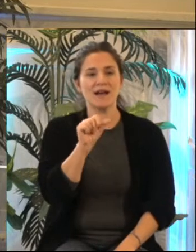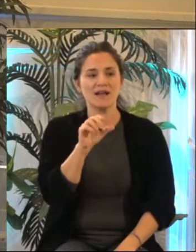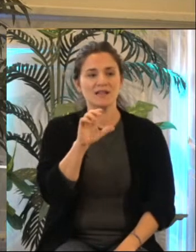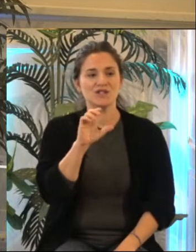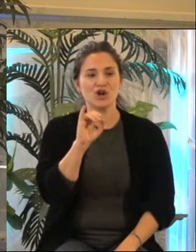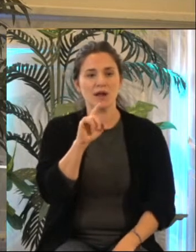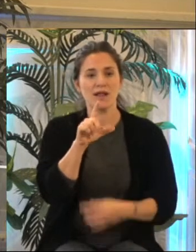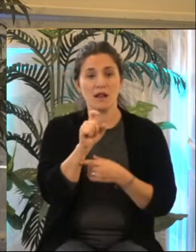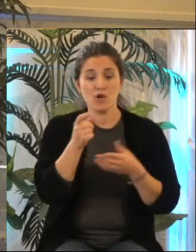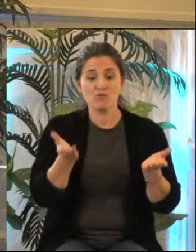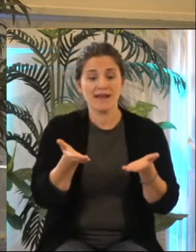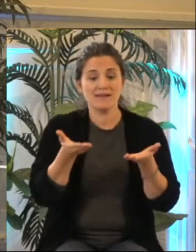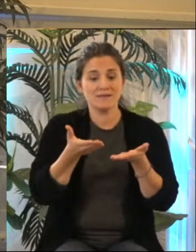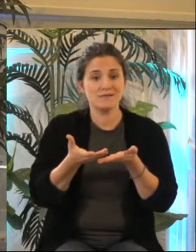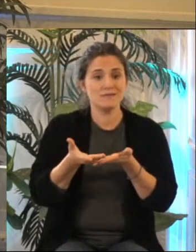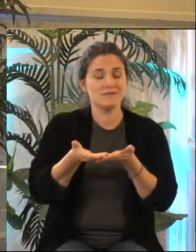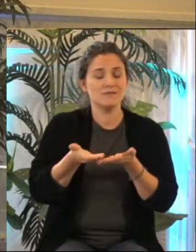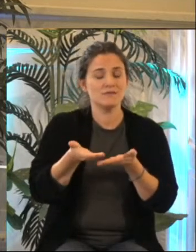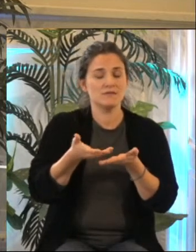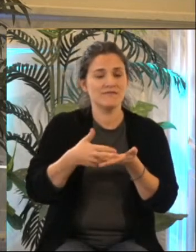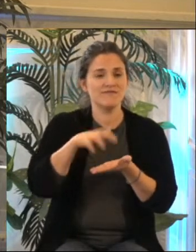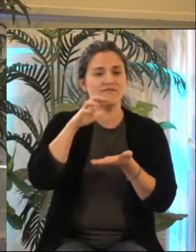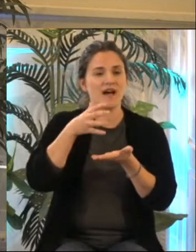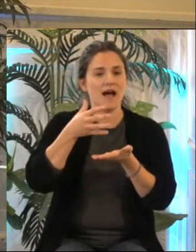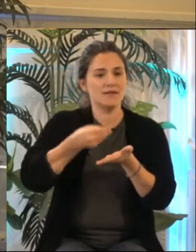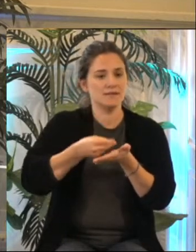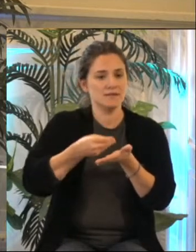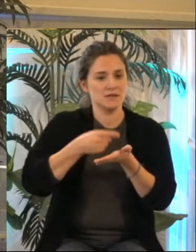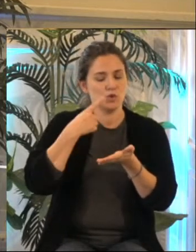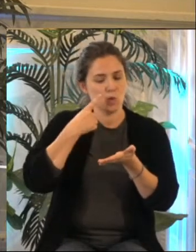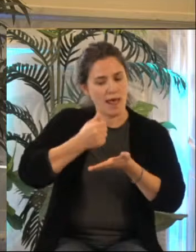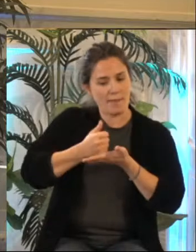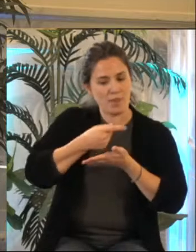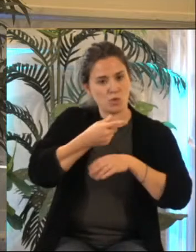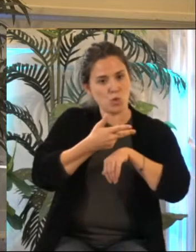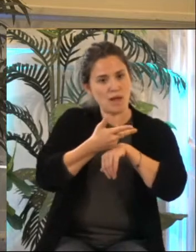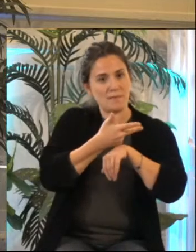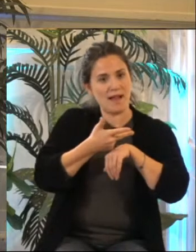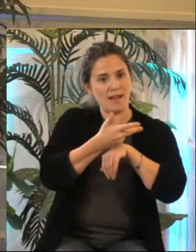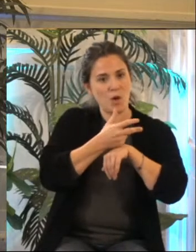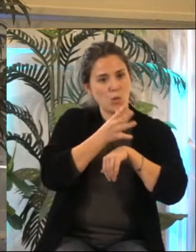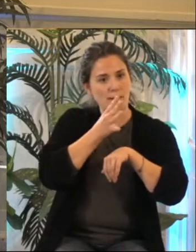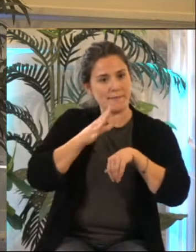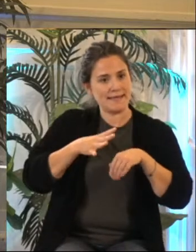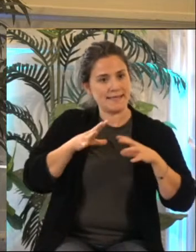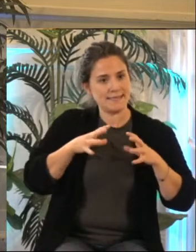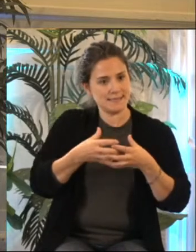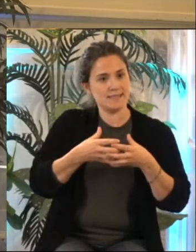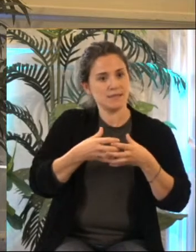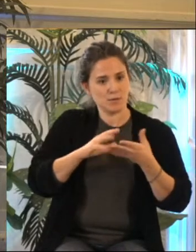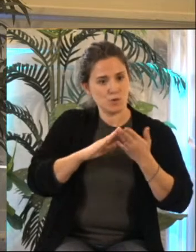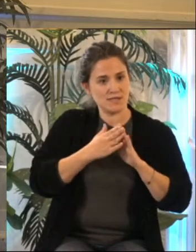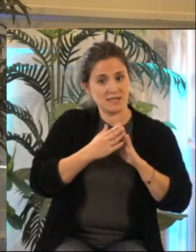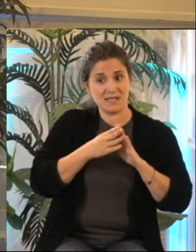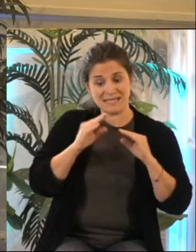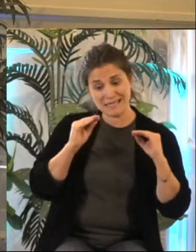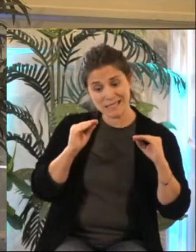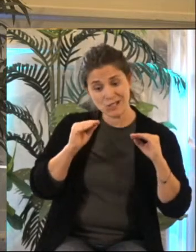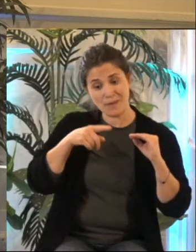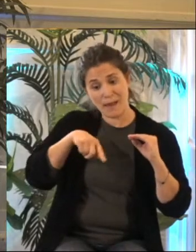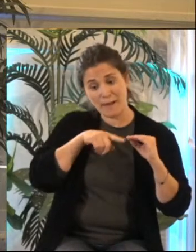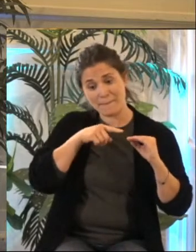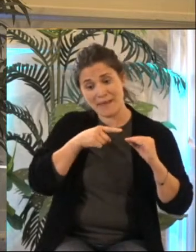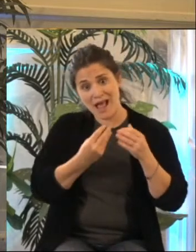help women in impoverished rural communities in Guatemala with entrepreneurial and agricultural